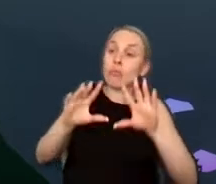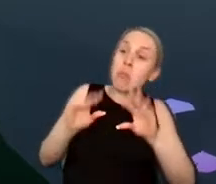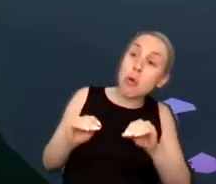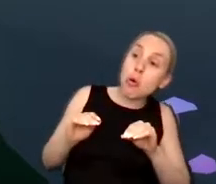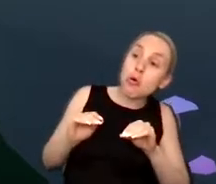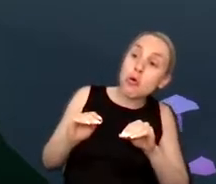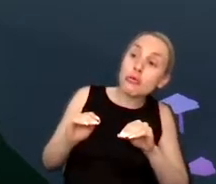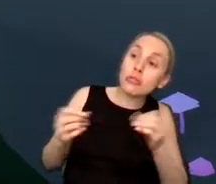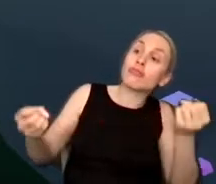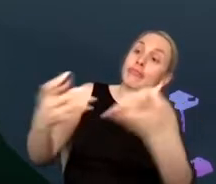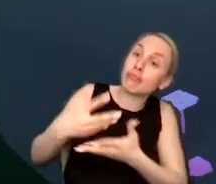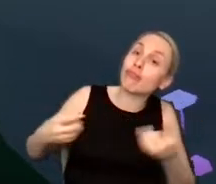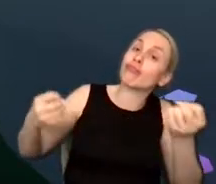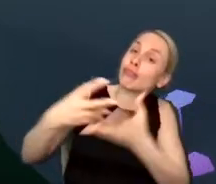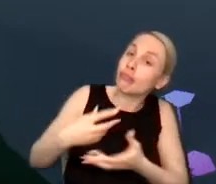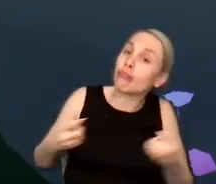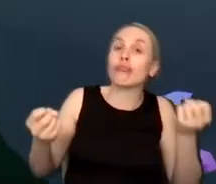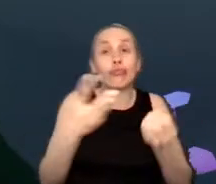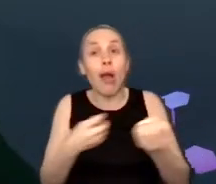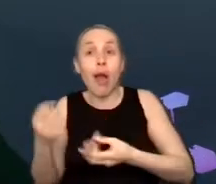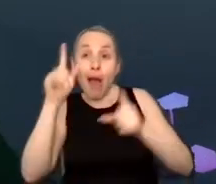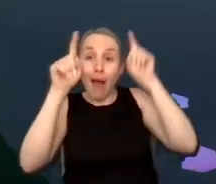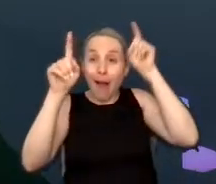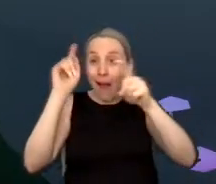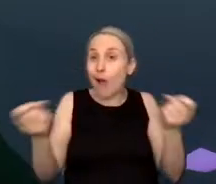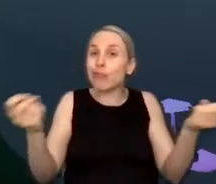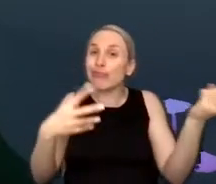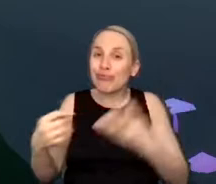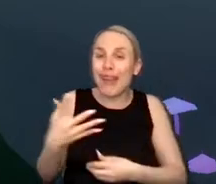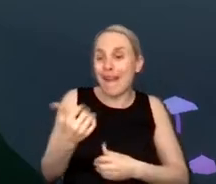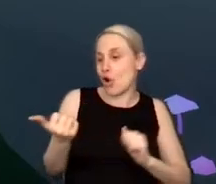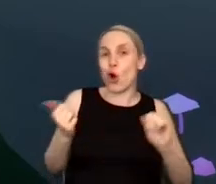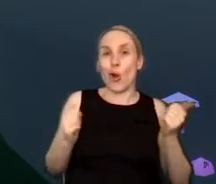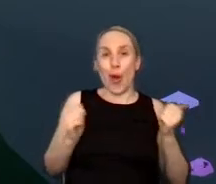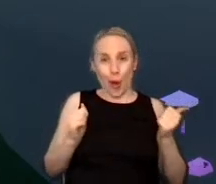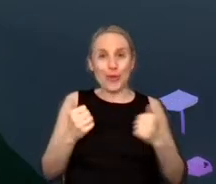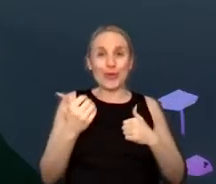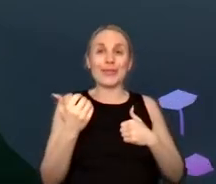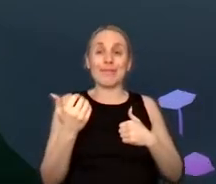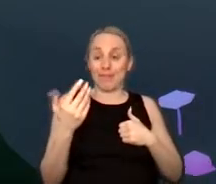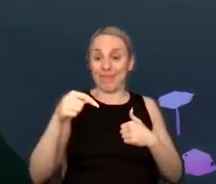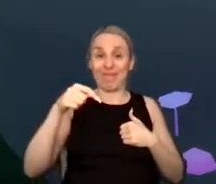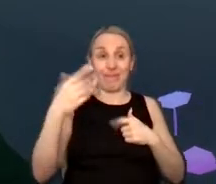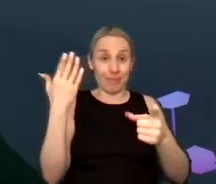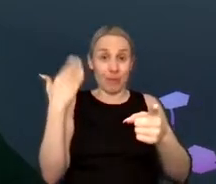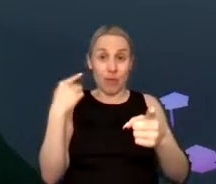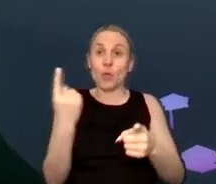sections, and we just kind of riff on different ideas. Usually I have co-hosts, so this time it was Will and Callum. Also people from the community